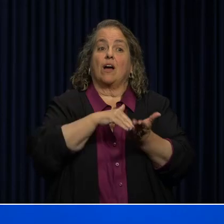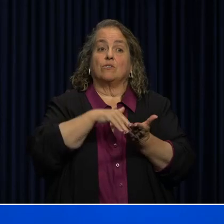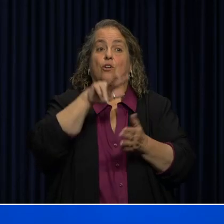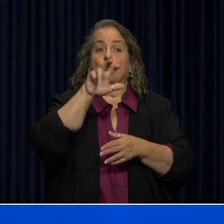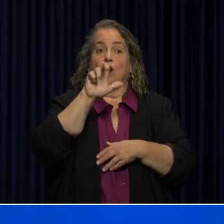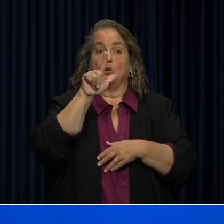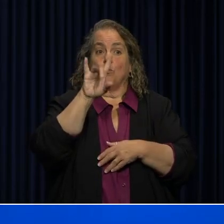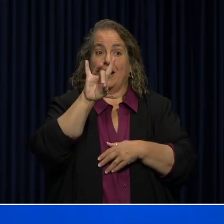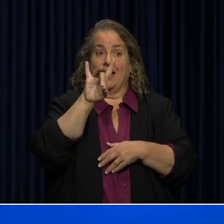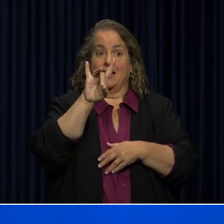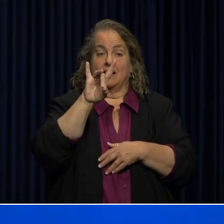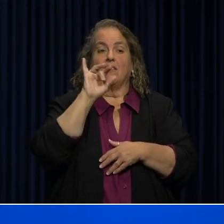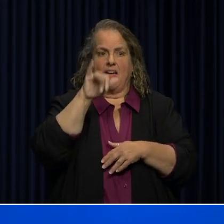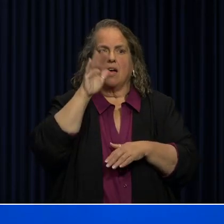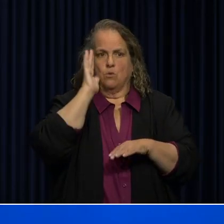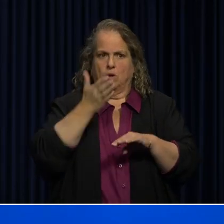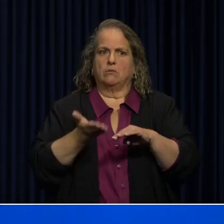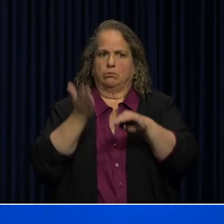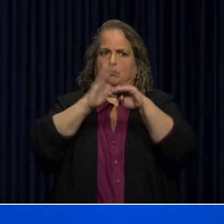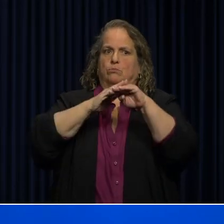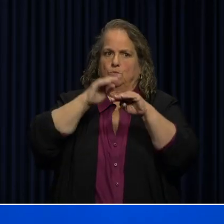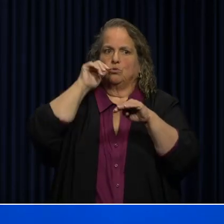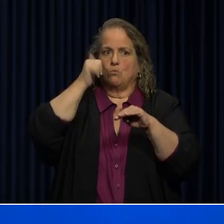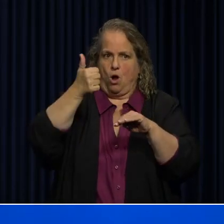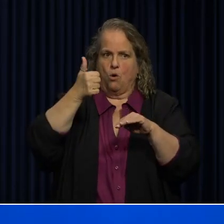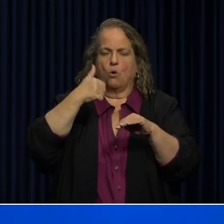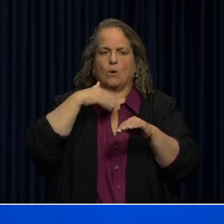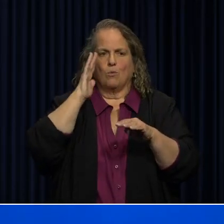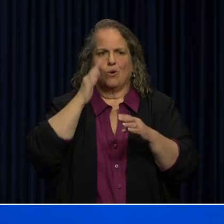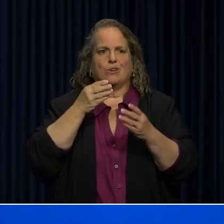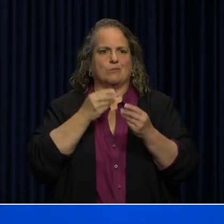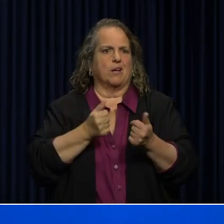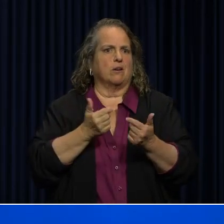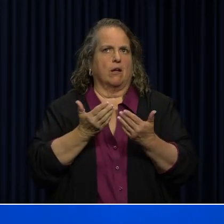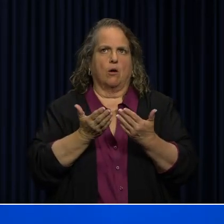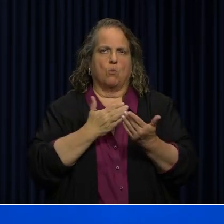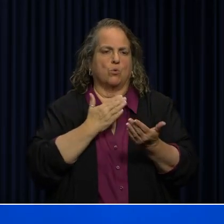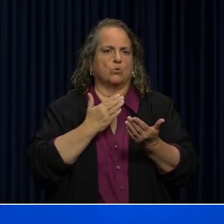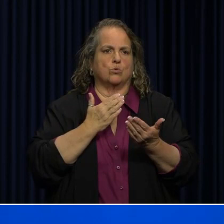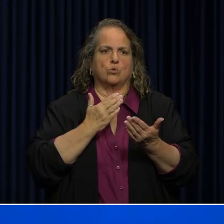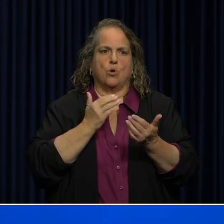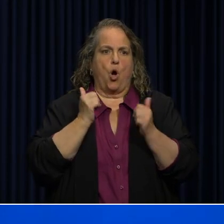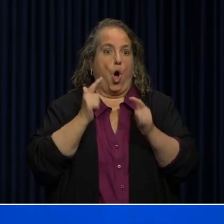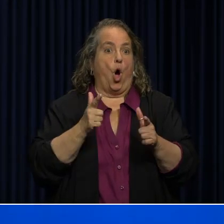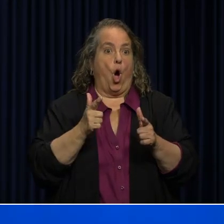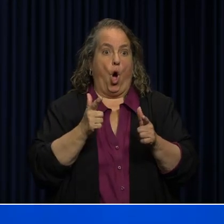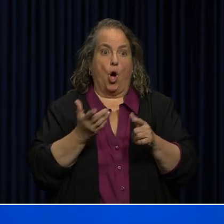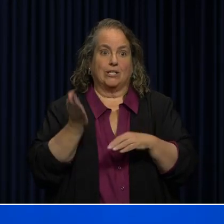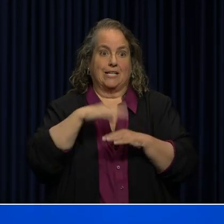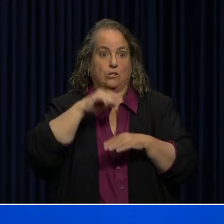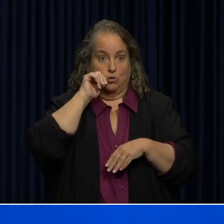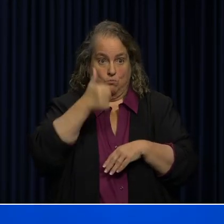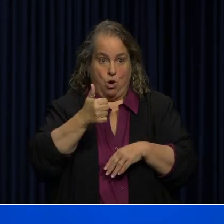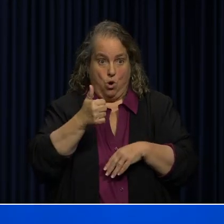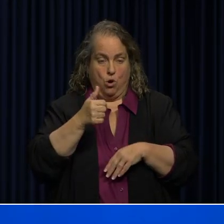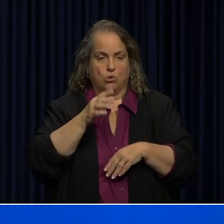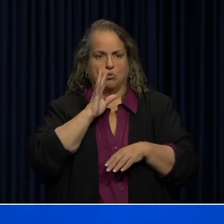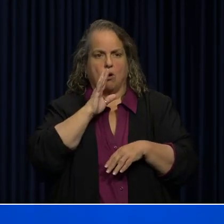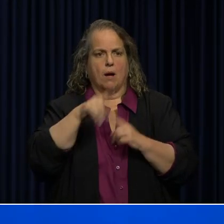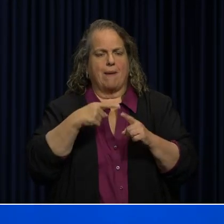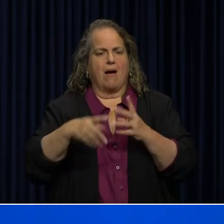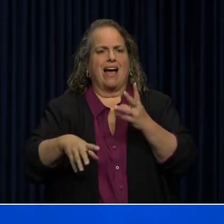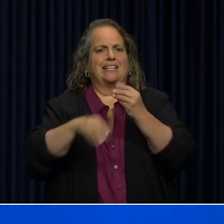33,328. That's going to jump significantly. Tomorrow, we're going to spend almost all of the day talking about additional